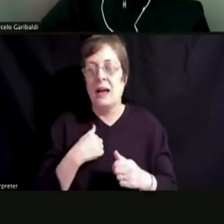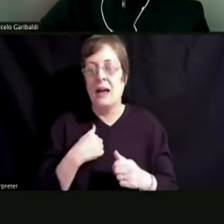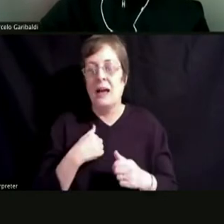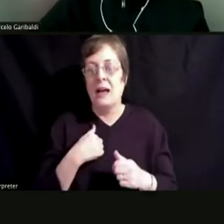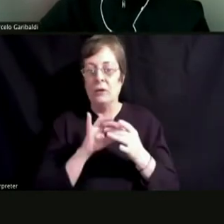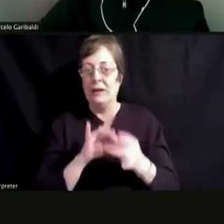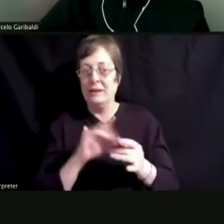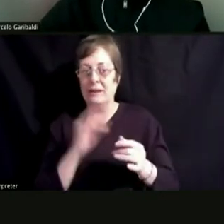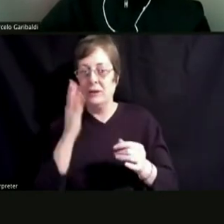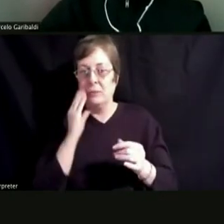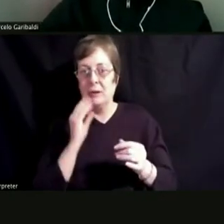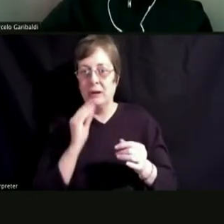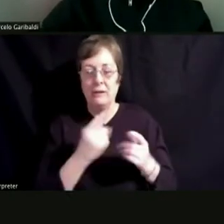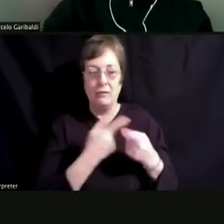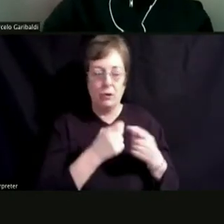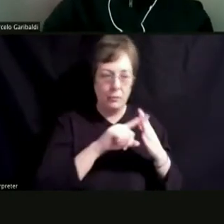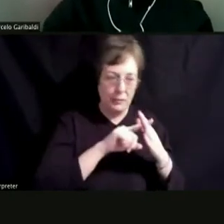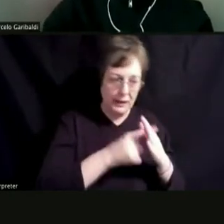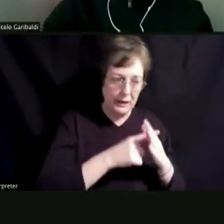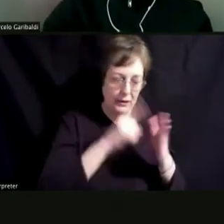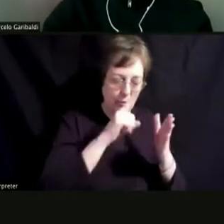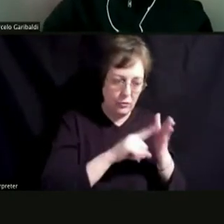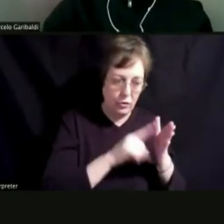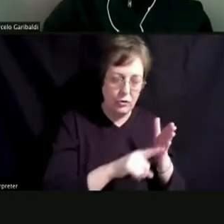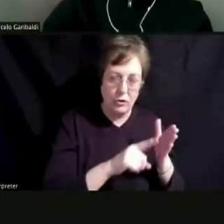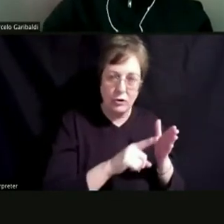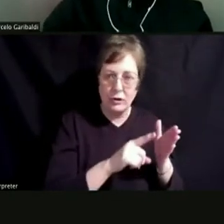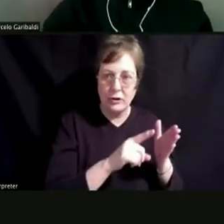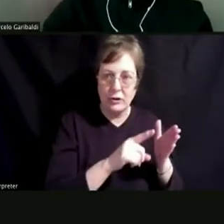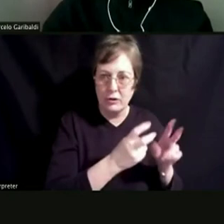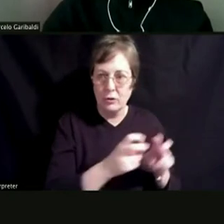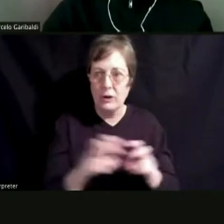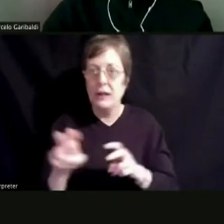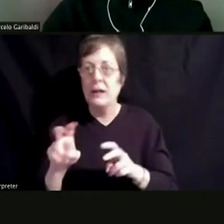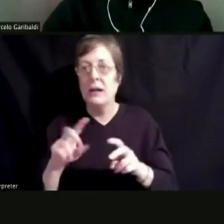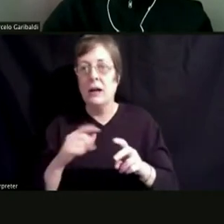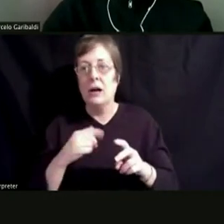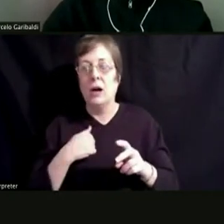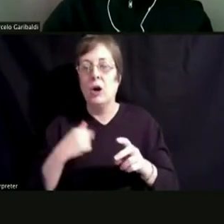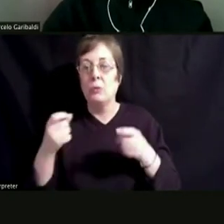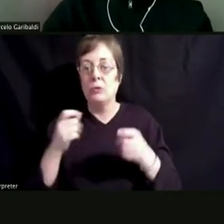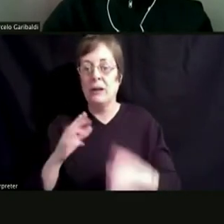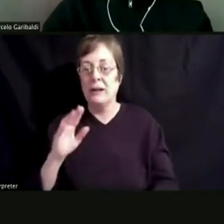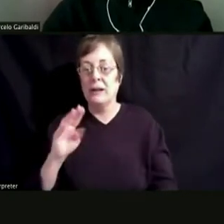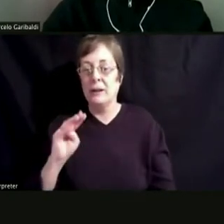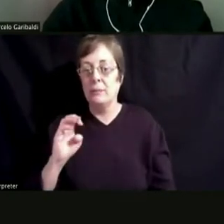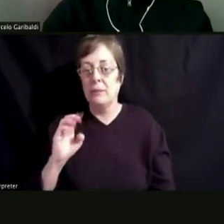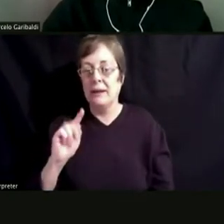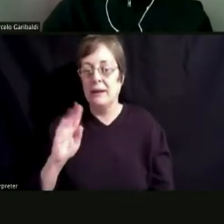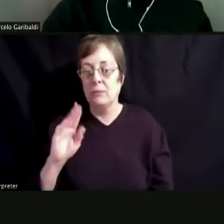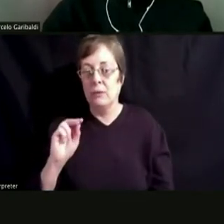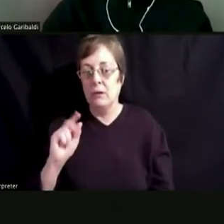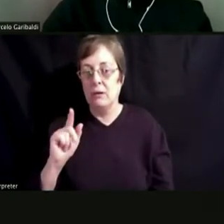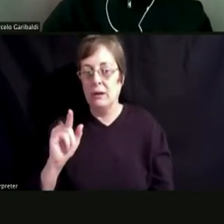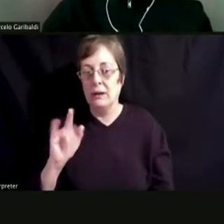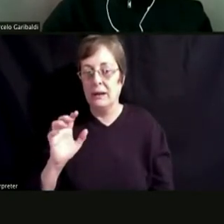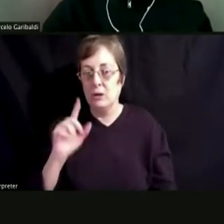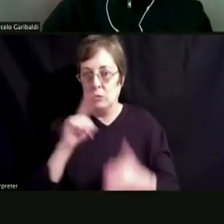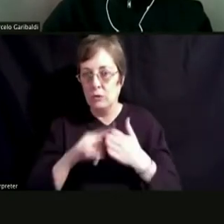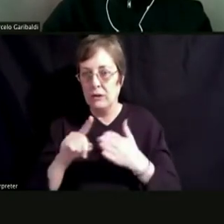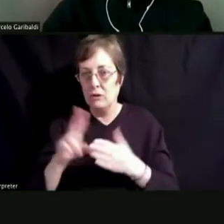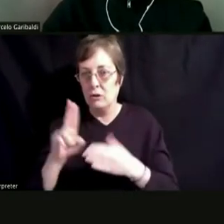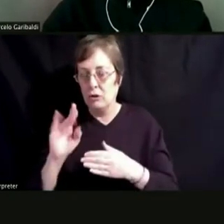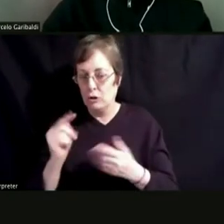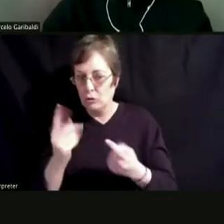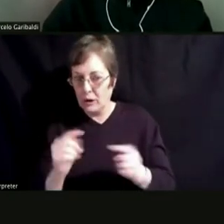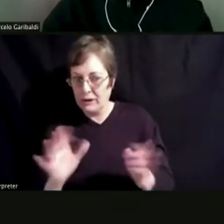can as, you know, the director of the metabolic research unit to try to encourage that and to give my little small